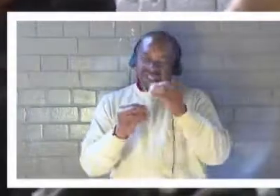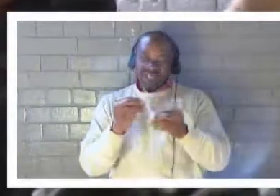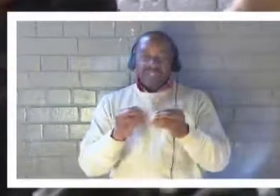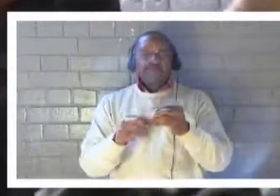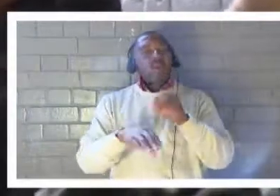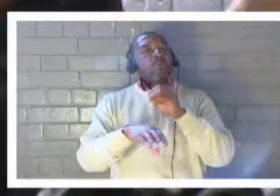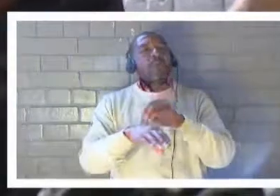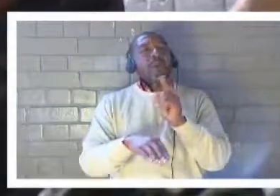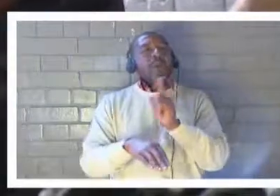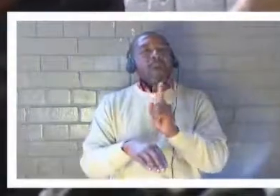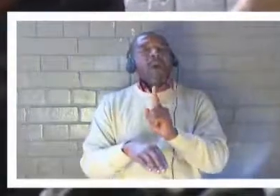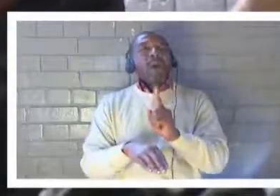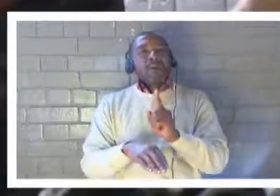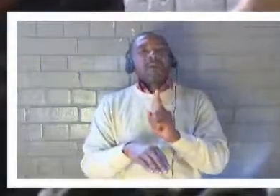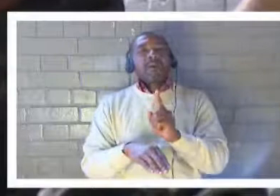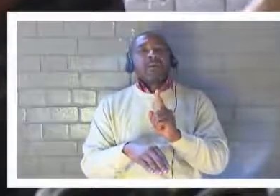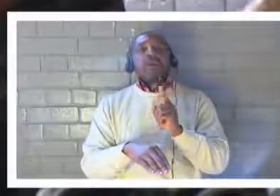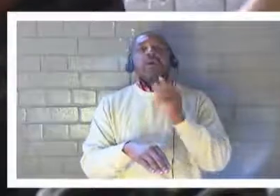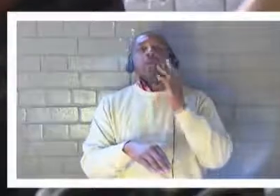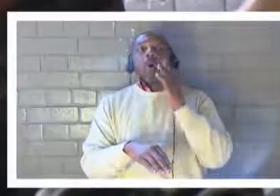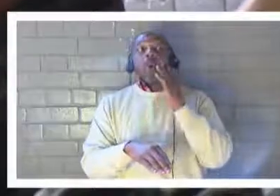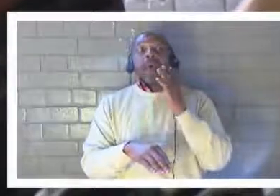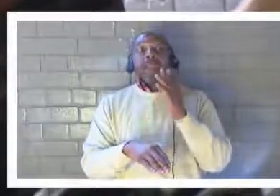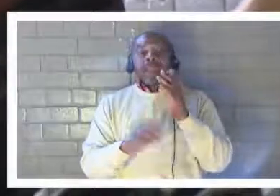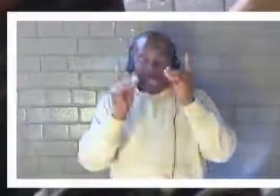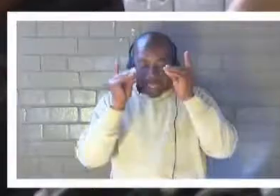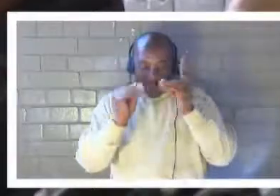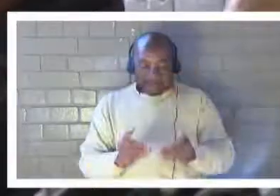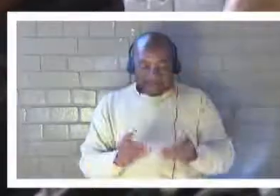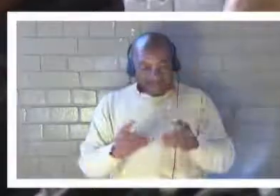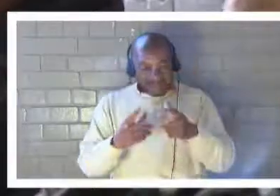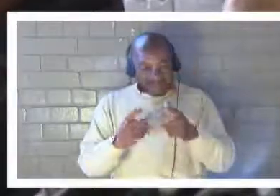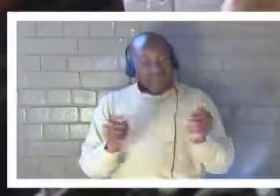to use DID